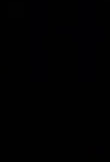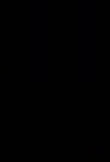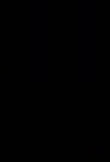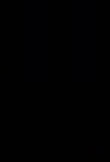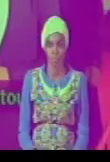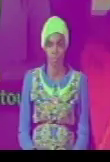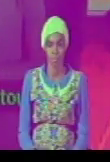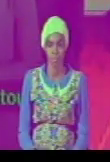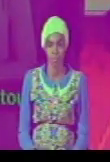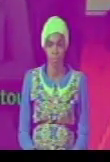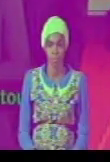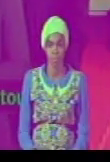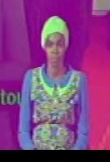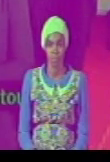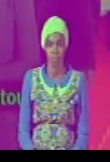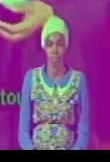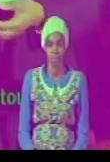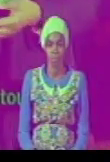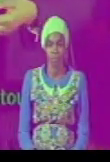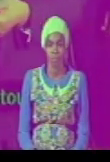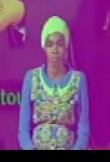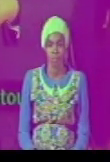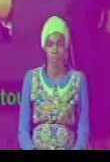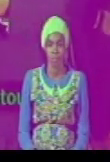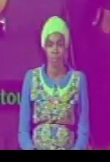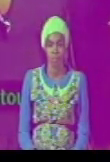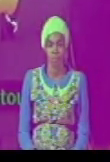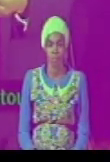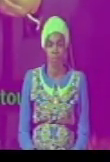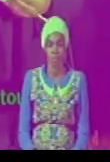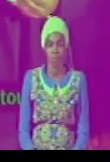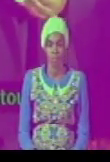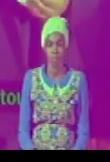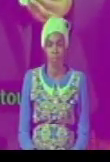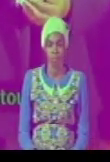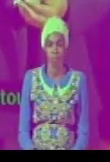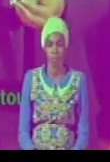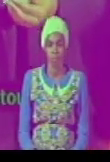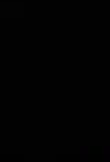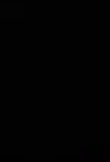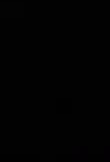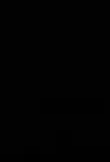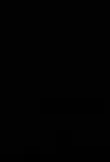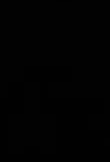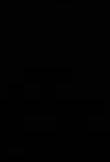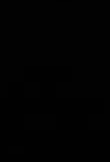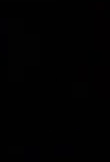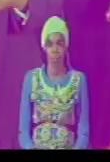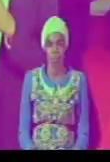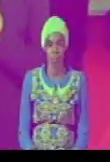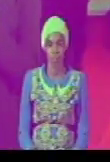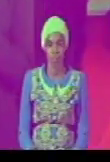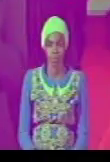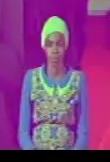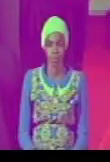believe, the lights will cast out darkness all around. nobody can